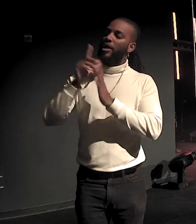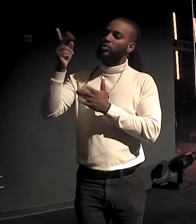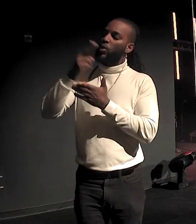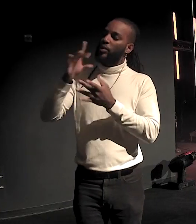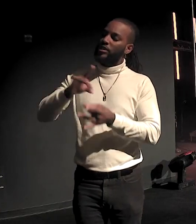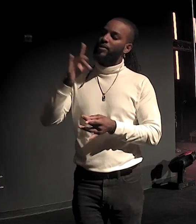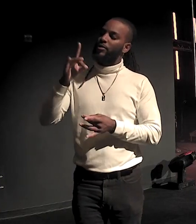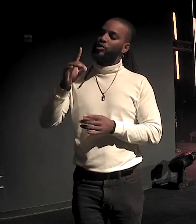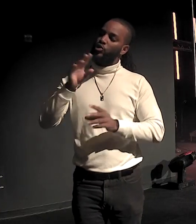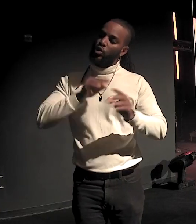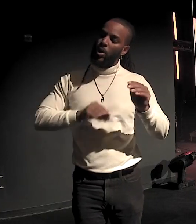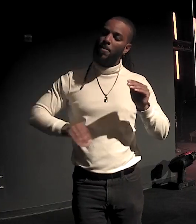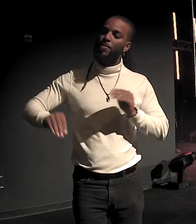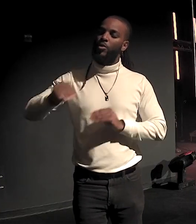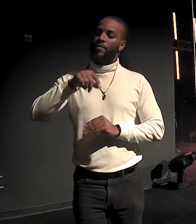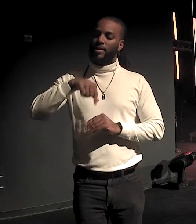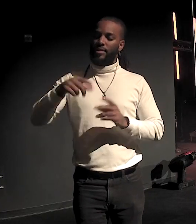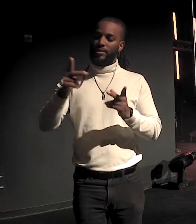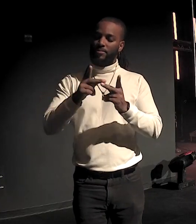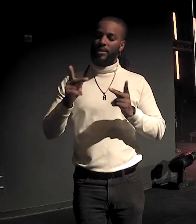Spirit, to move in this place.